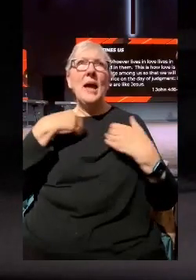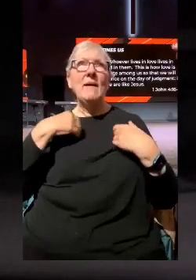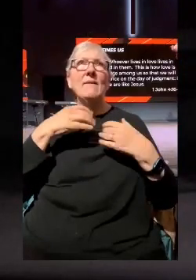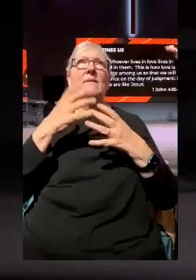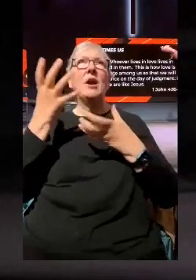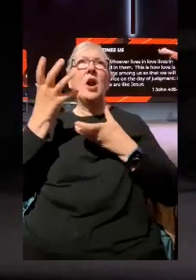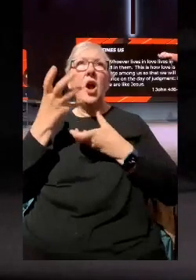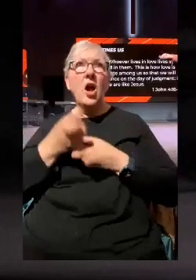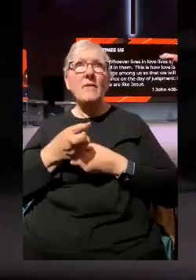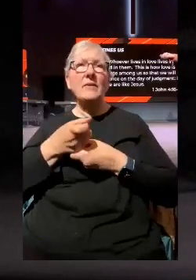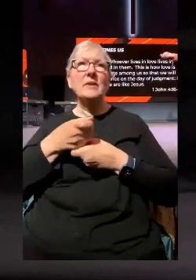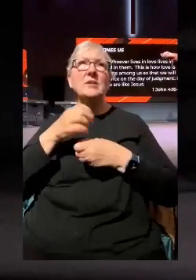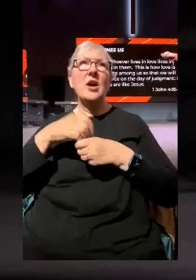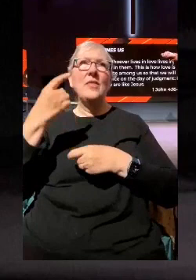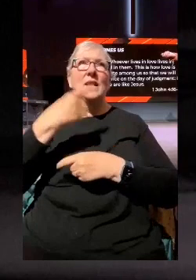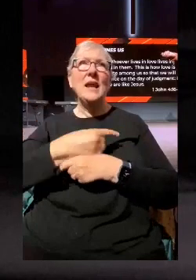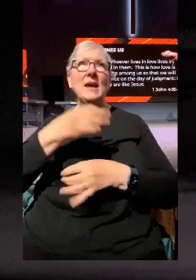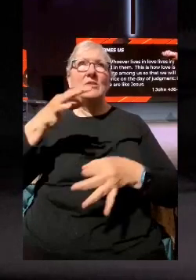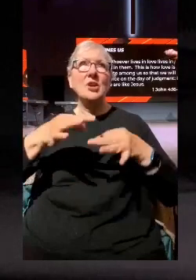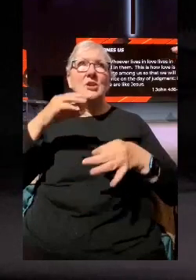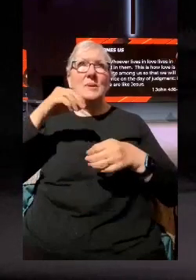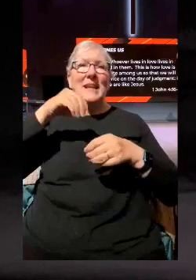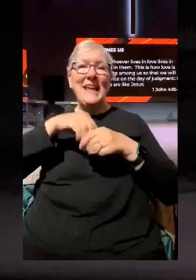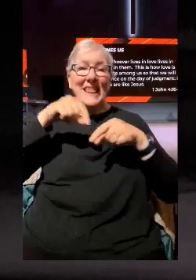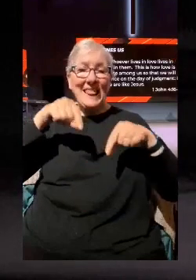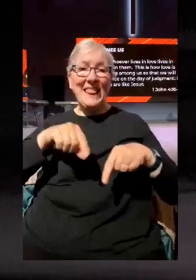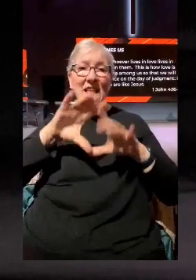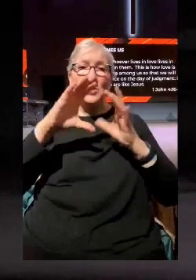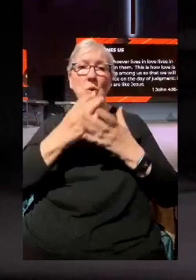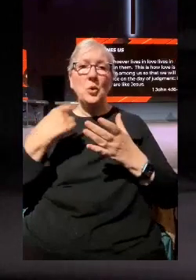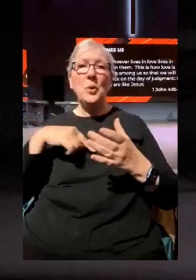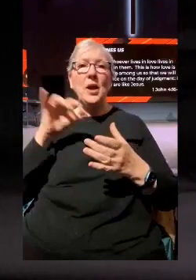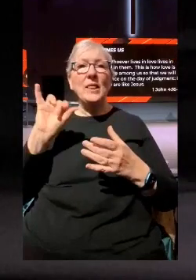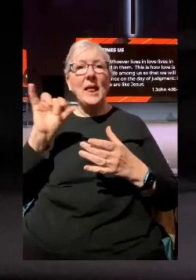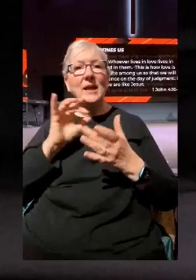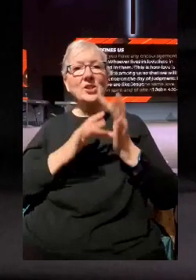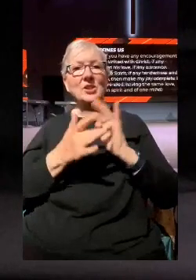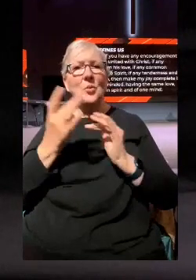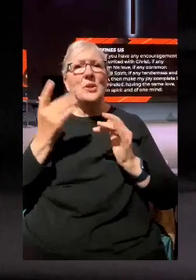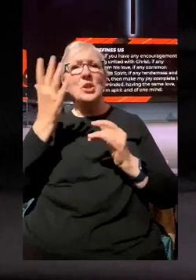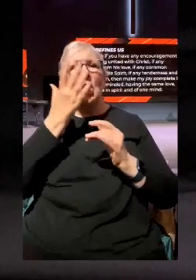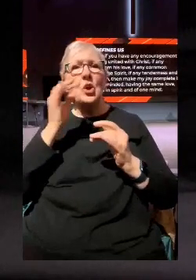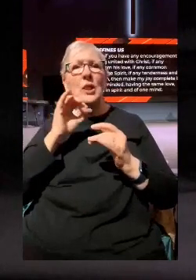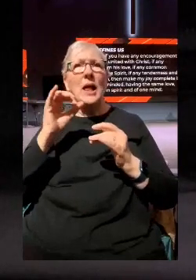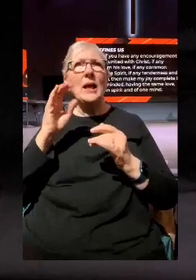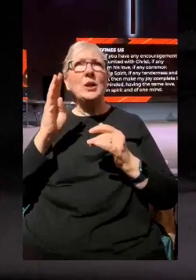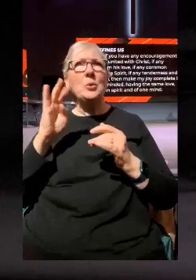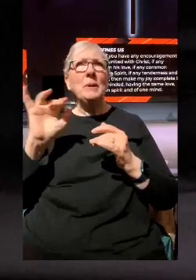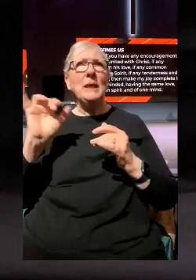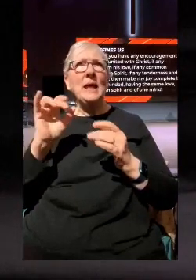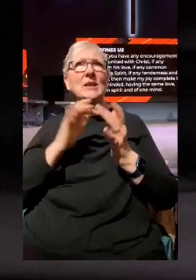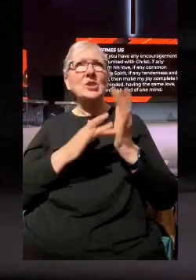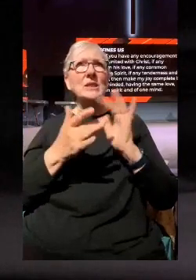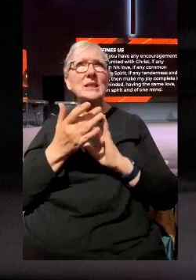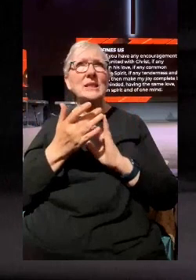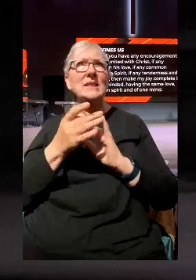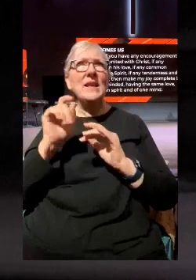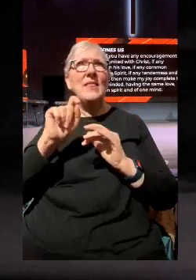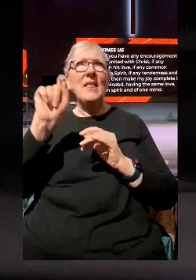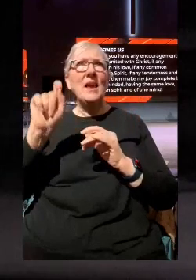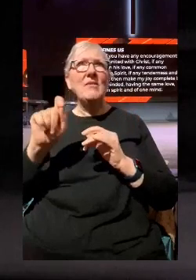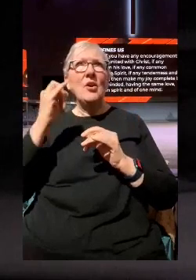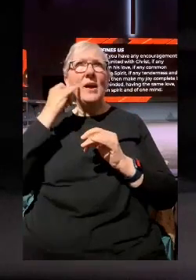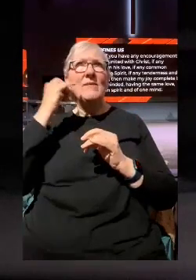like Jesus. So what does it look like to be like Jesus? Therefore, if any of you have any encouragement from